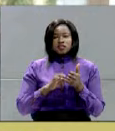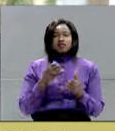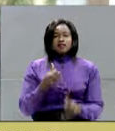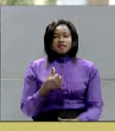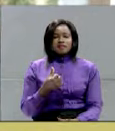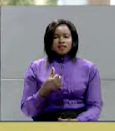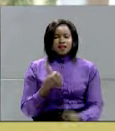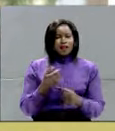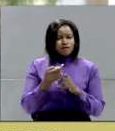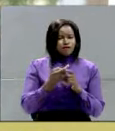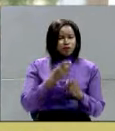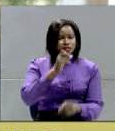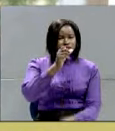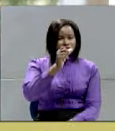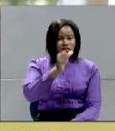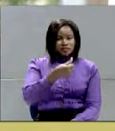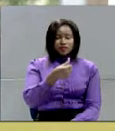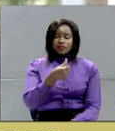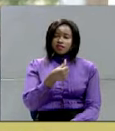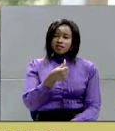677. So out of the 6,000,